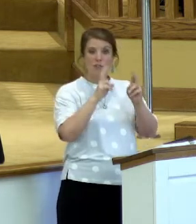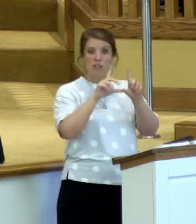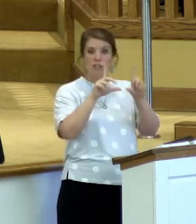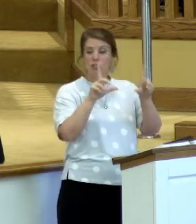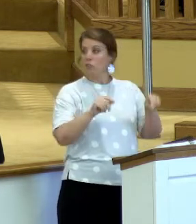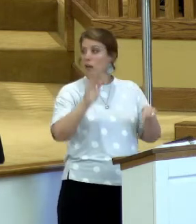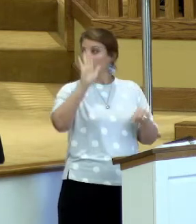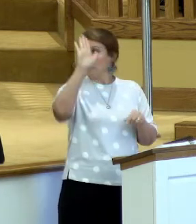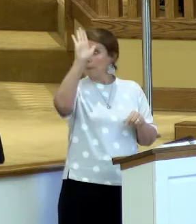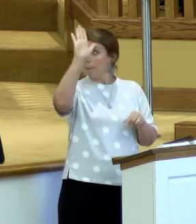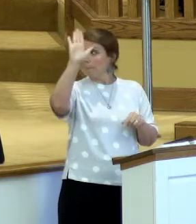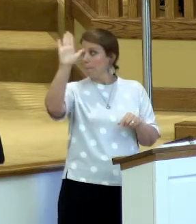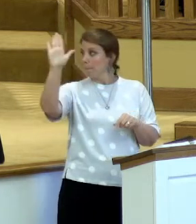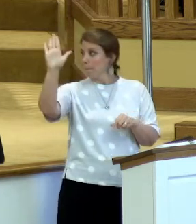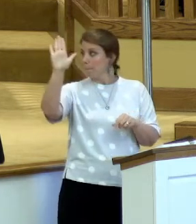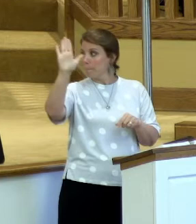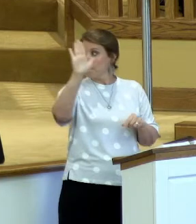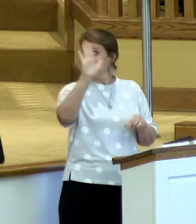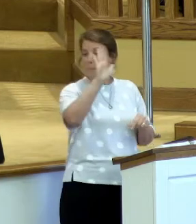here tonight?